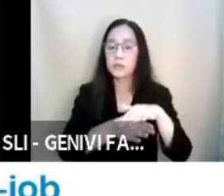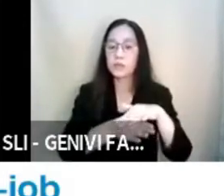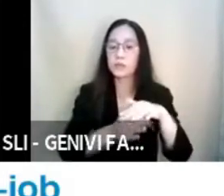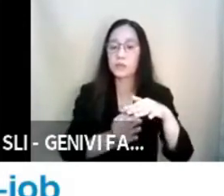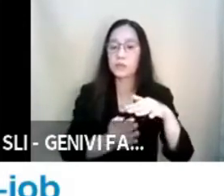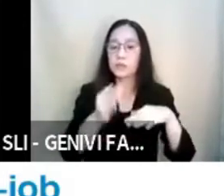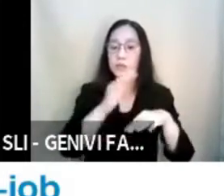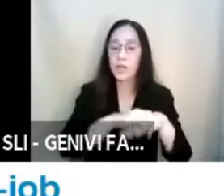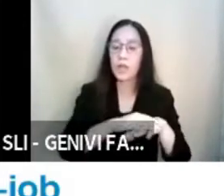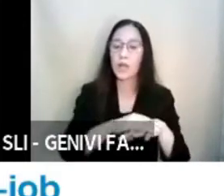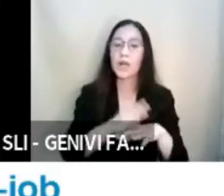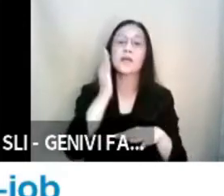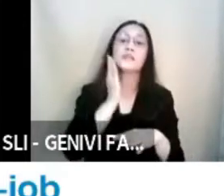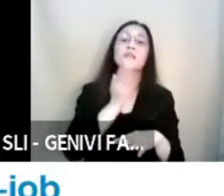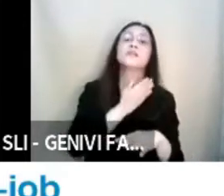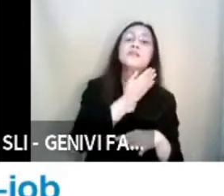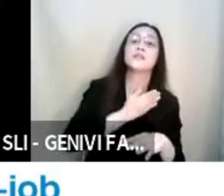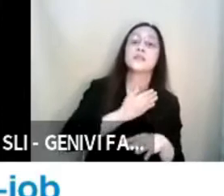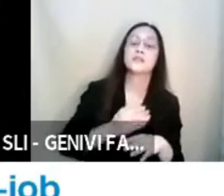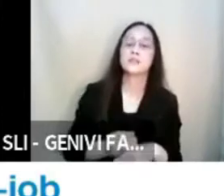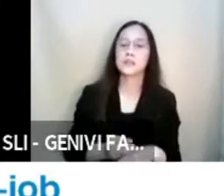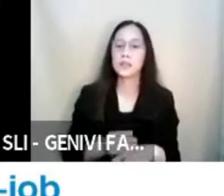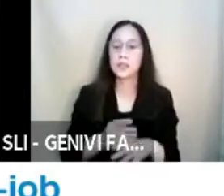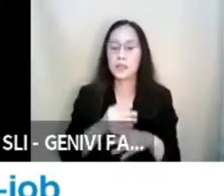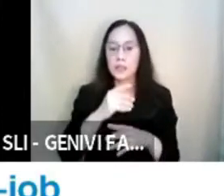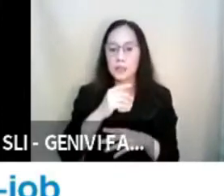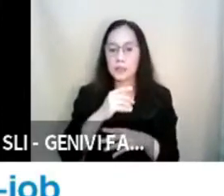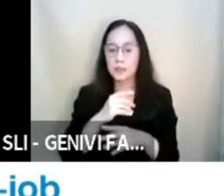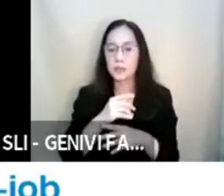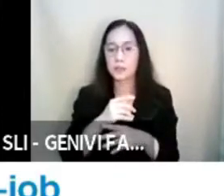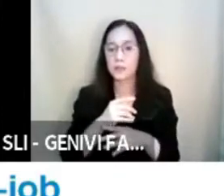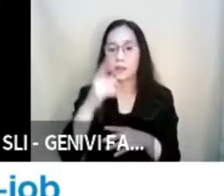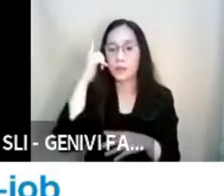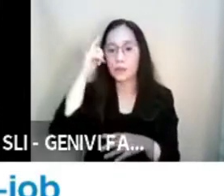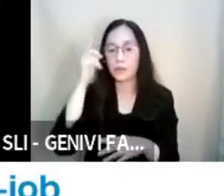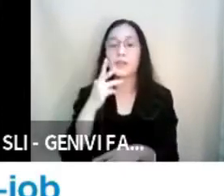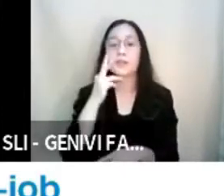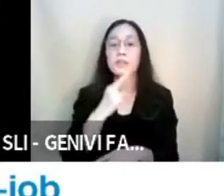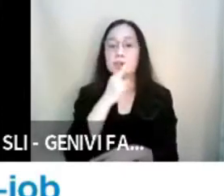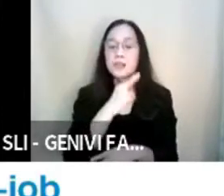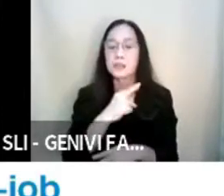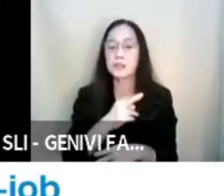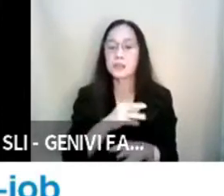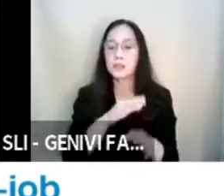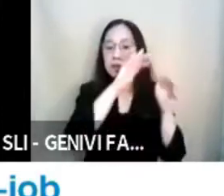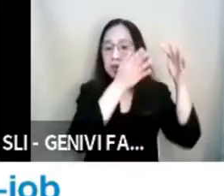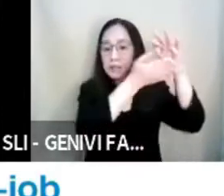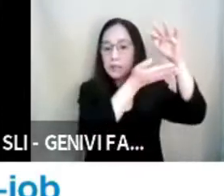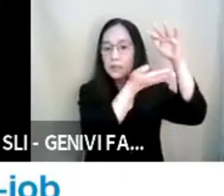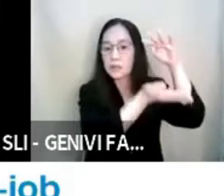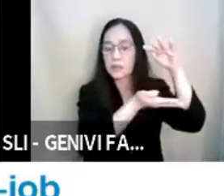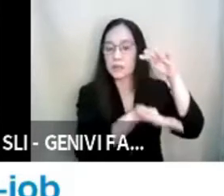mga towels or table napkins for the restaurant, or sila yung sa stock ng pantry ng